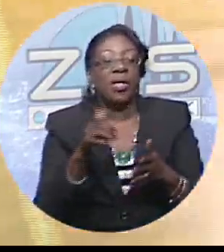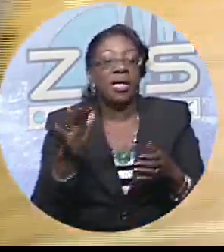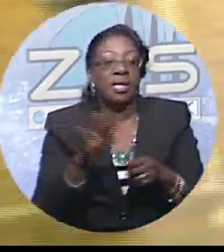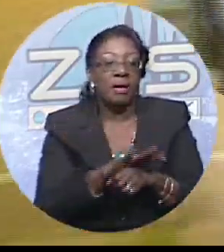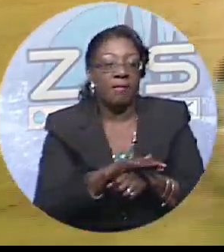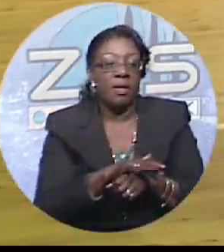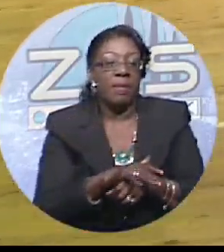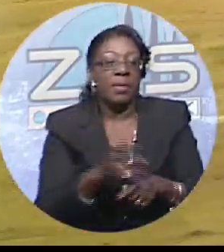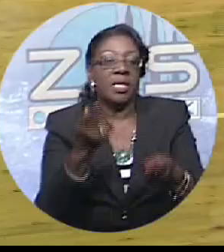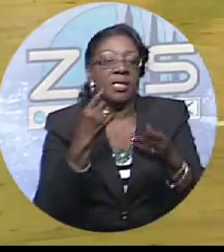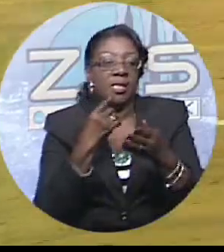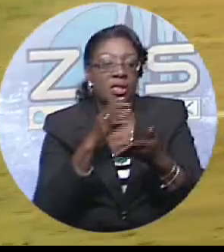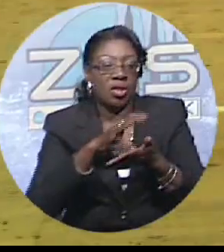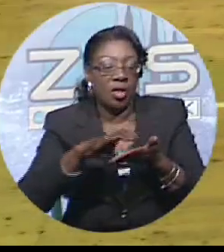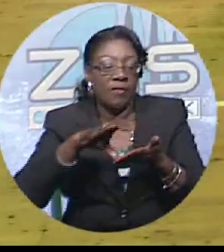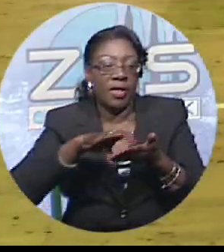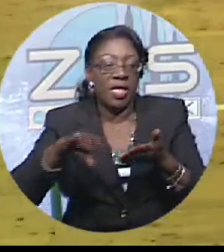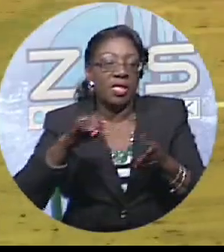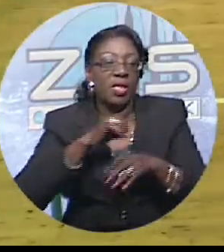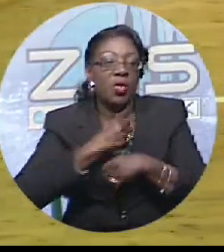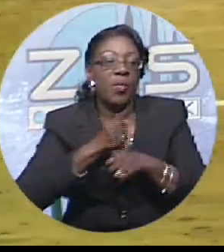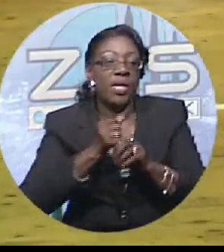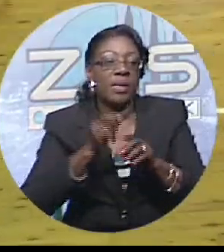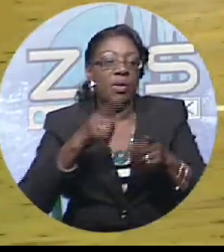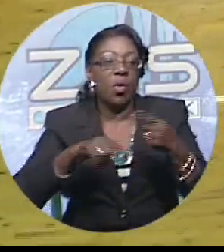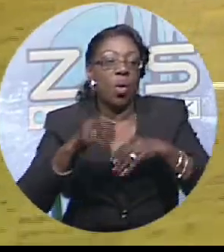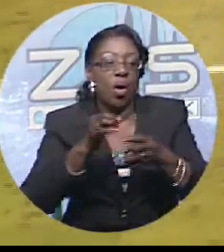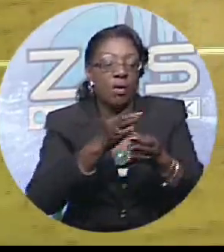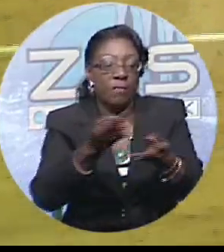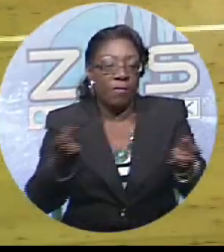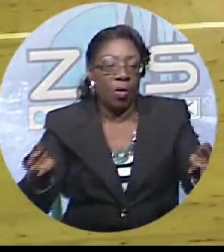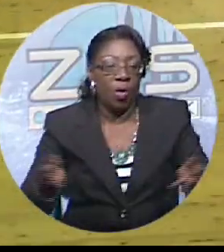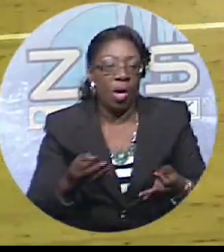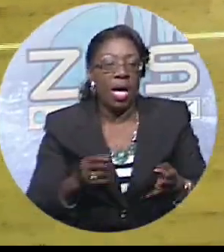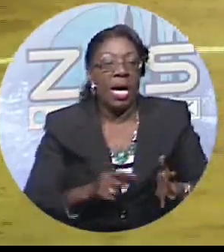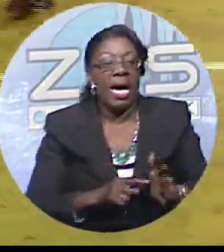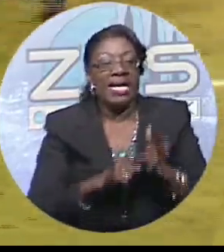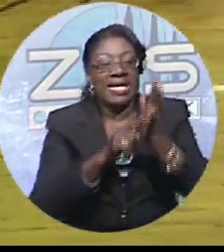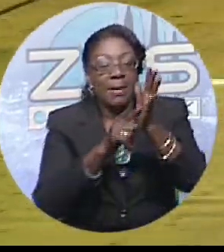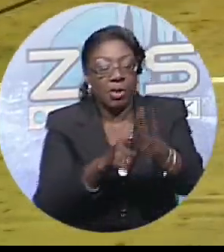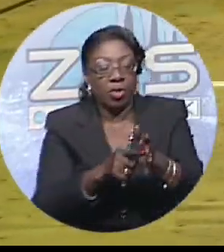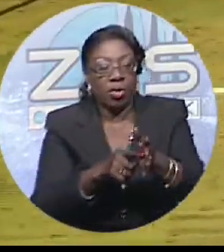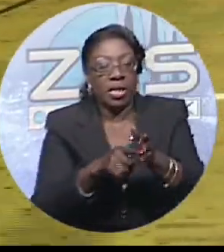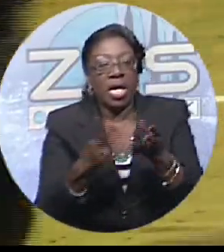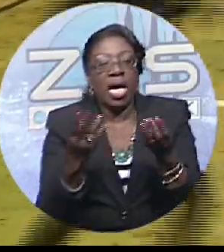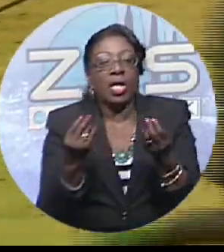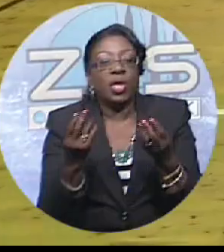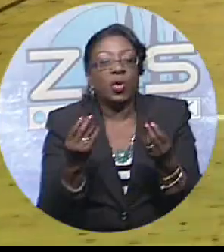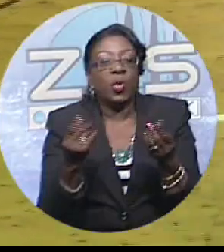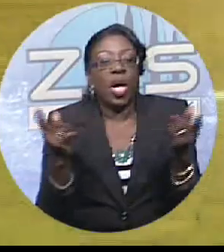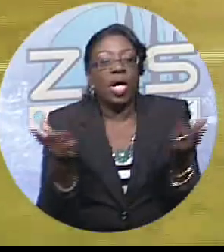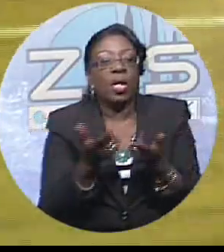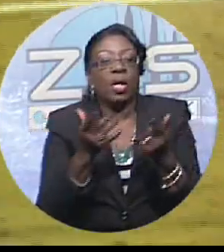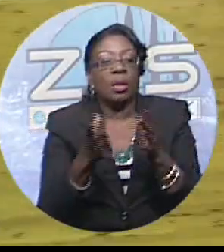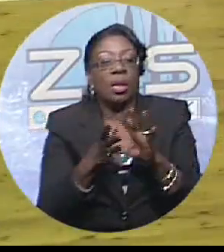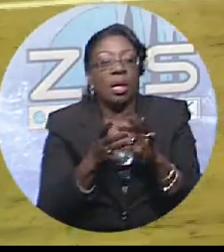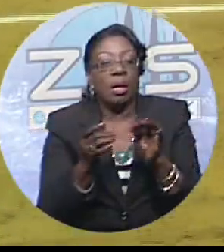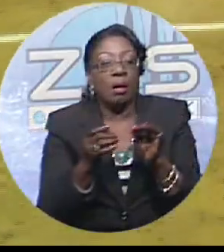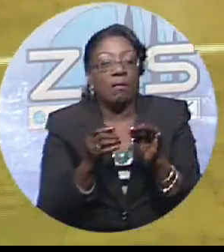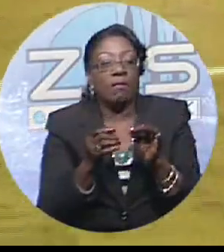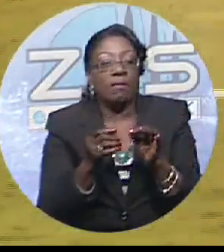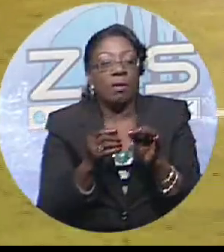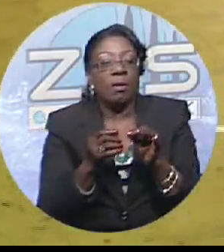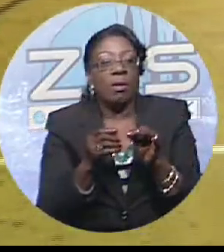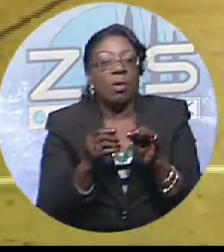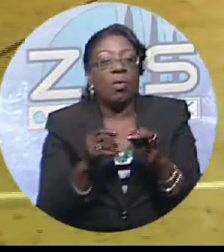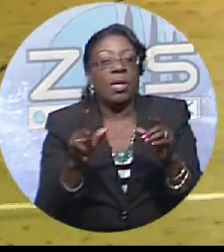the certification don't make them have to go on the floor and demonstrate and do a lot of like a